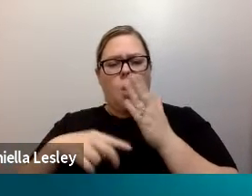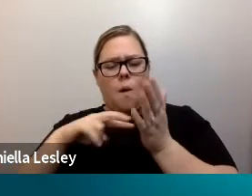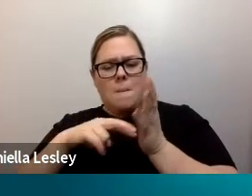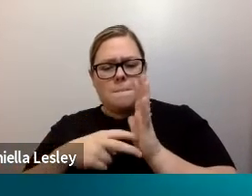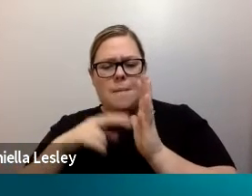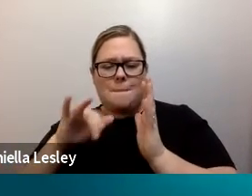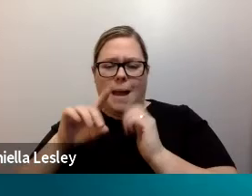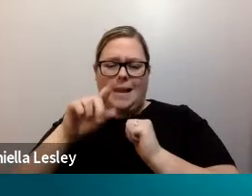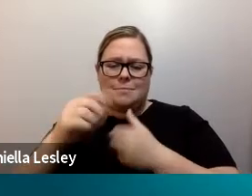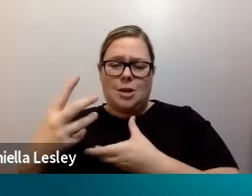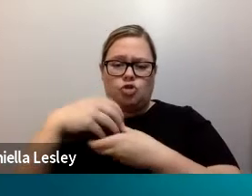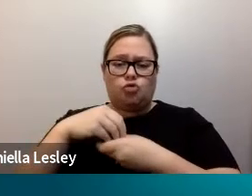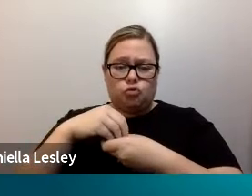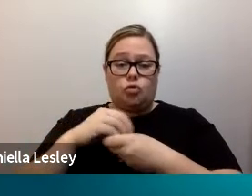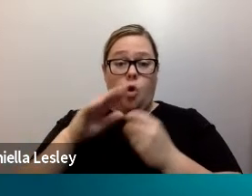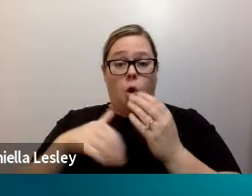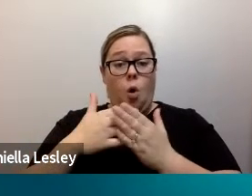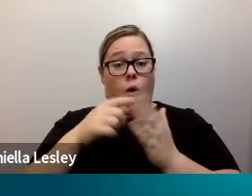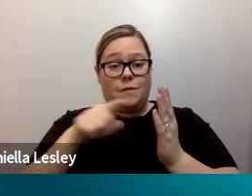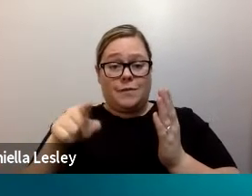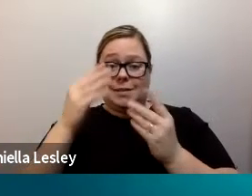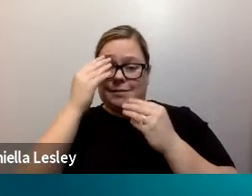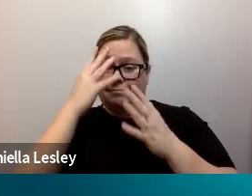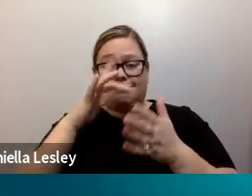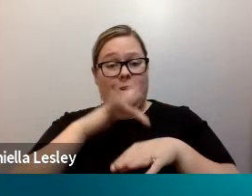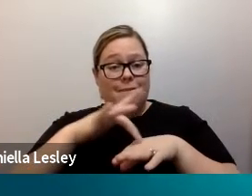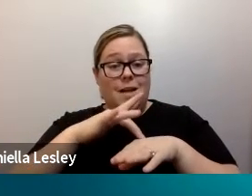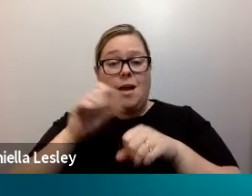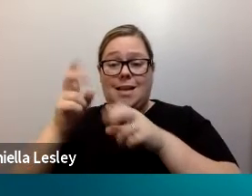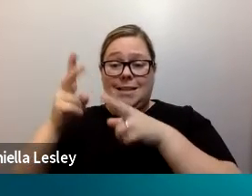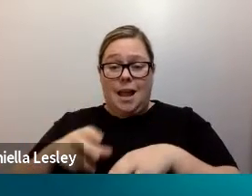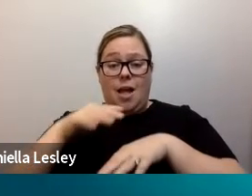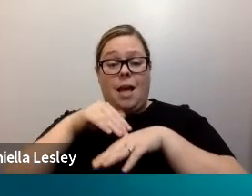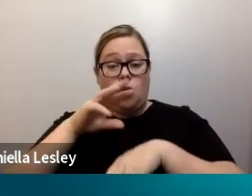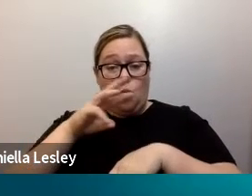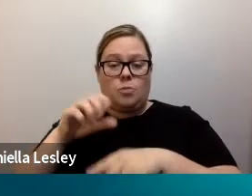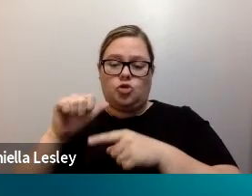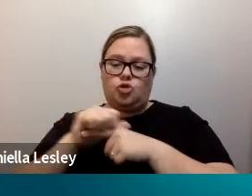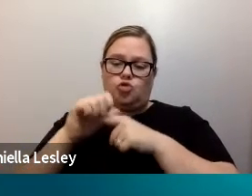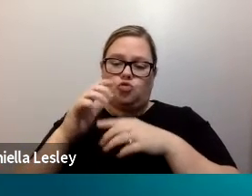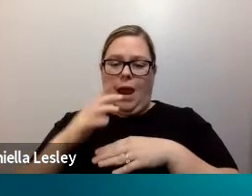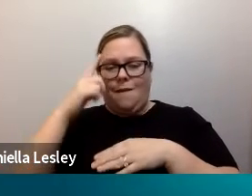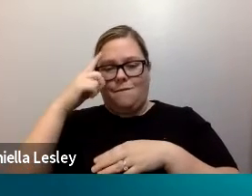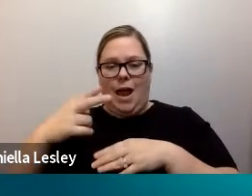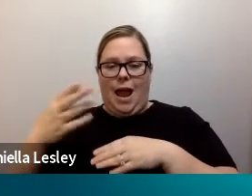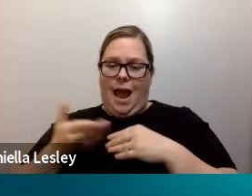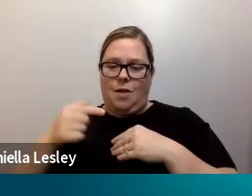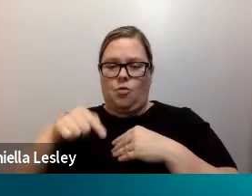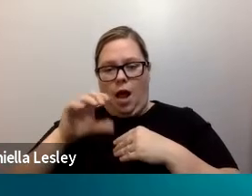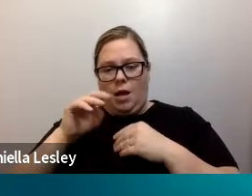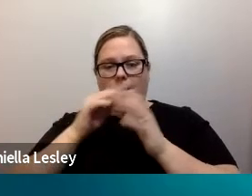inclusion. So all these assets are available. They can be viewed and downloaded at the website, which is trainersforhire.com.